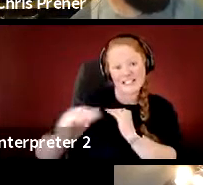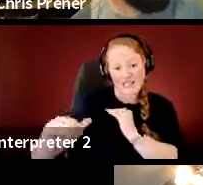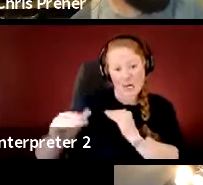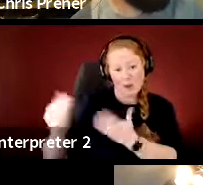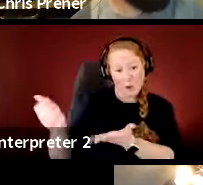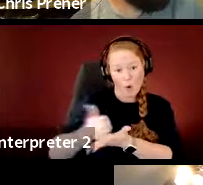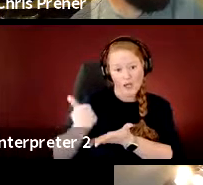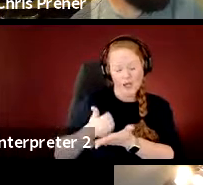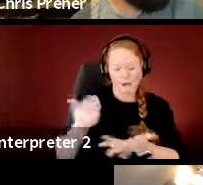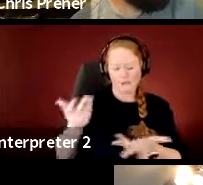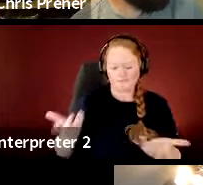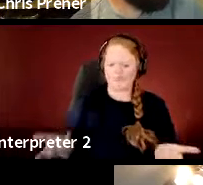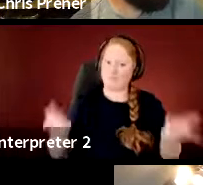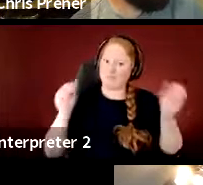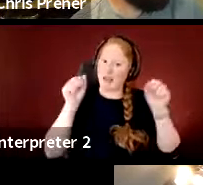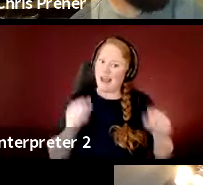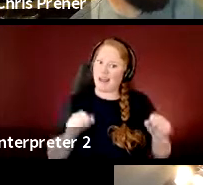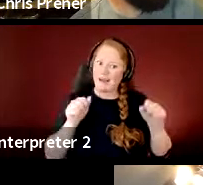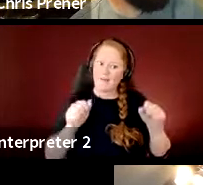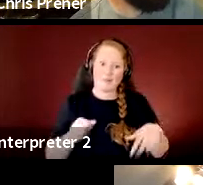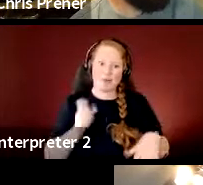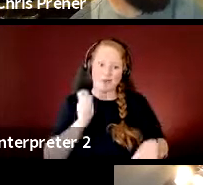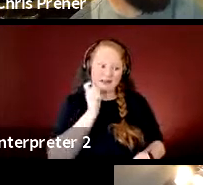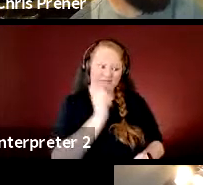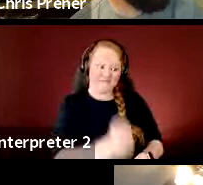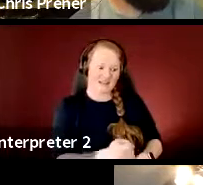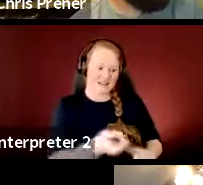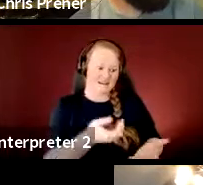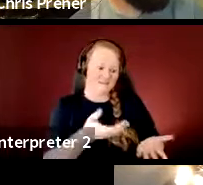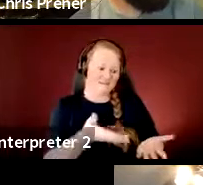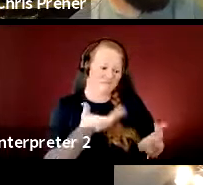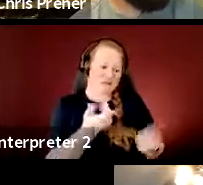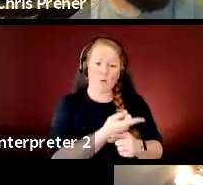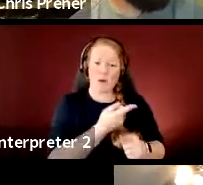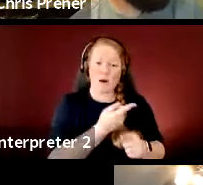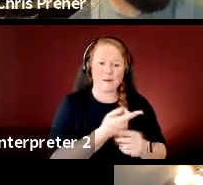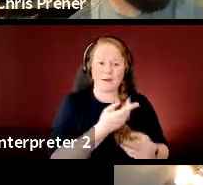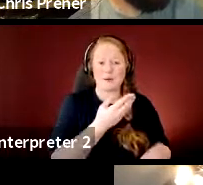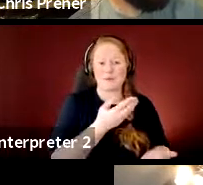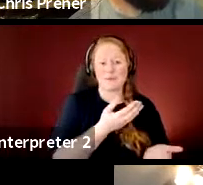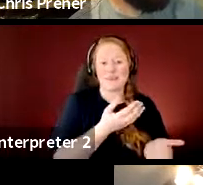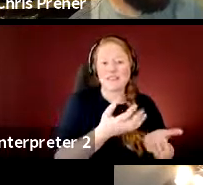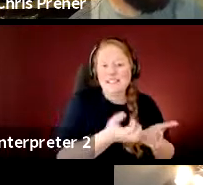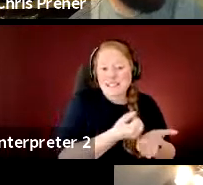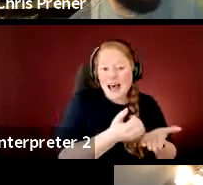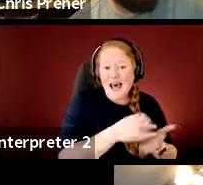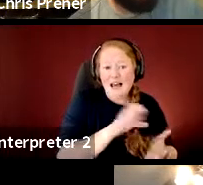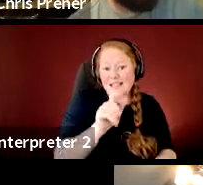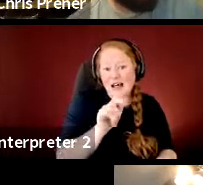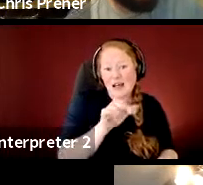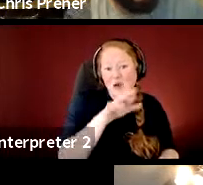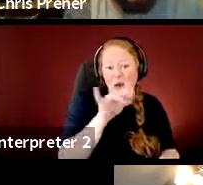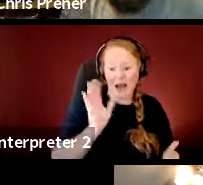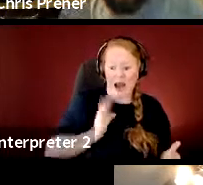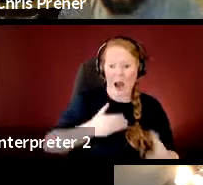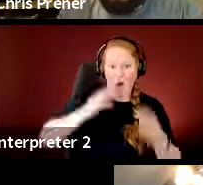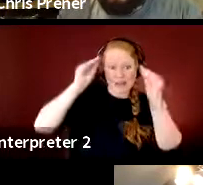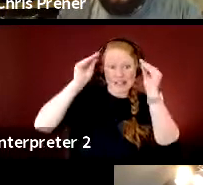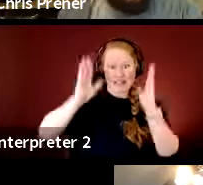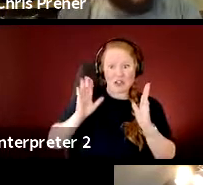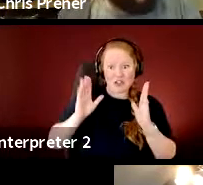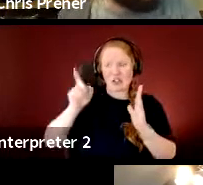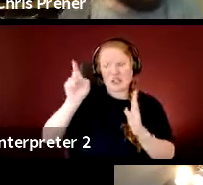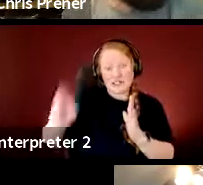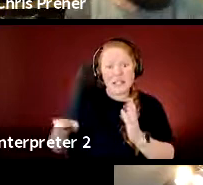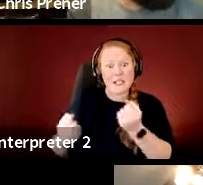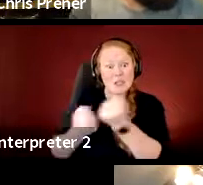not capable of giving a decent salary. Our teachers are on food stamp. Our teachers are in a situation where they have to go and get support and